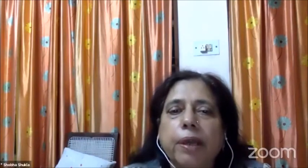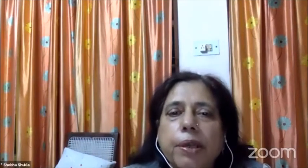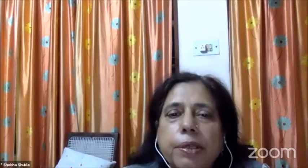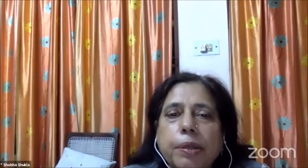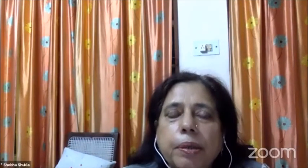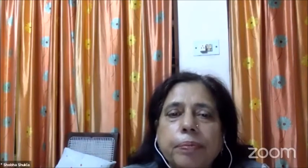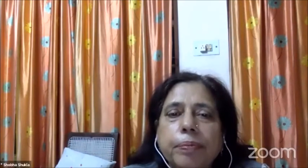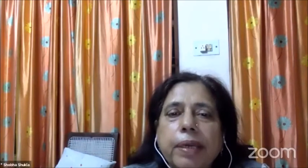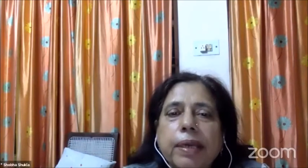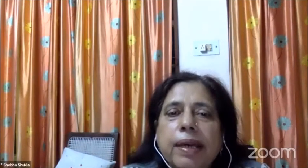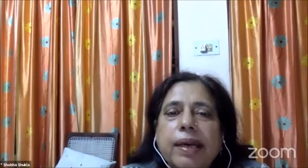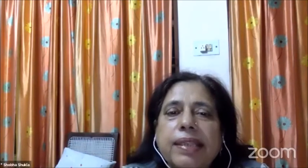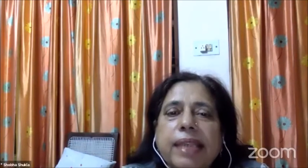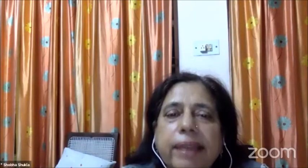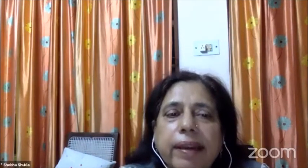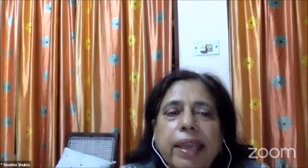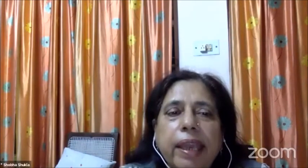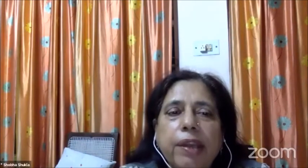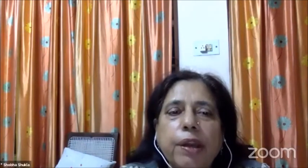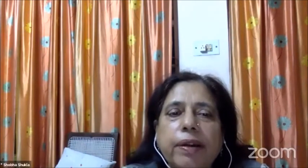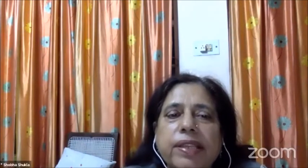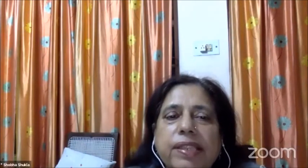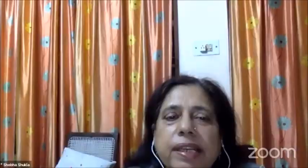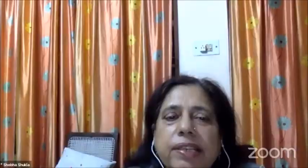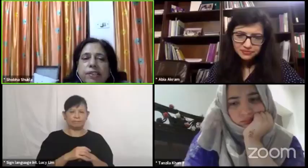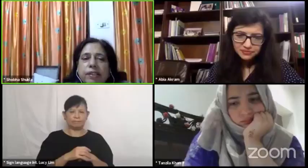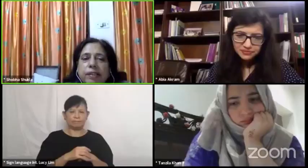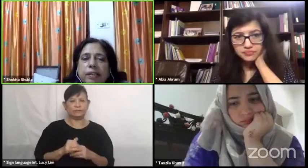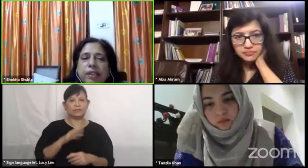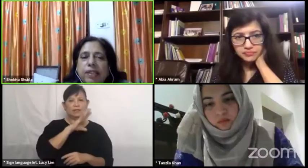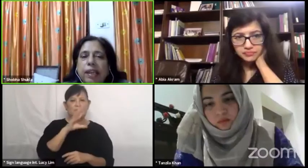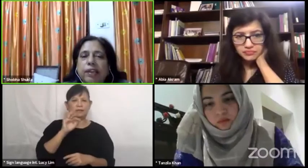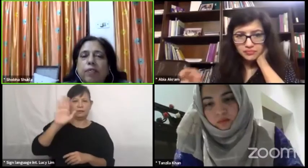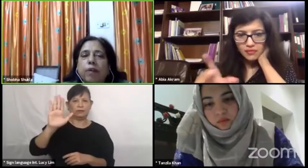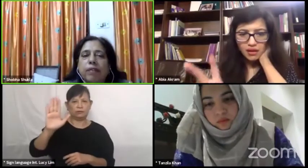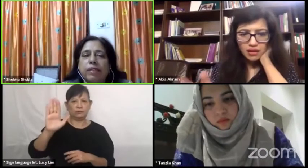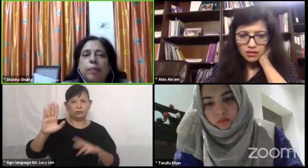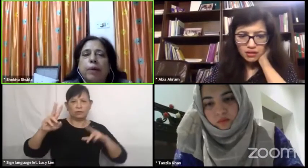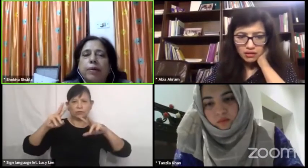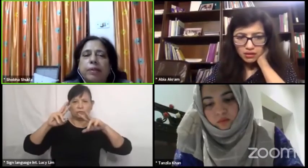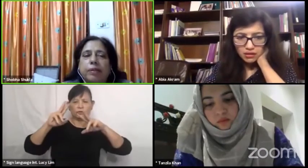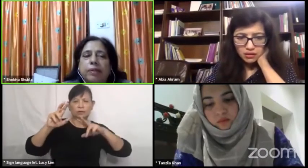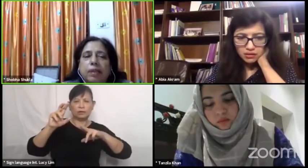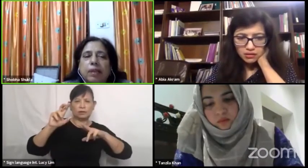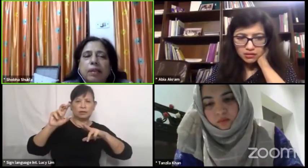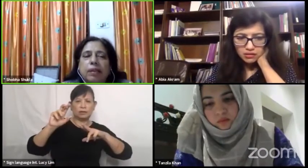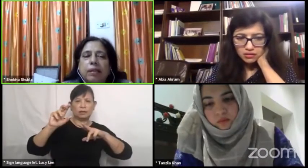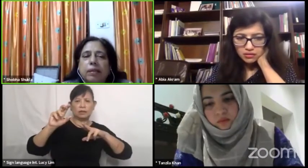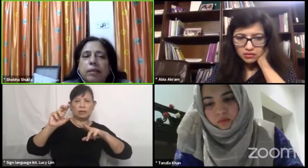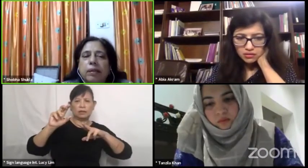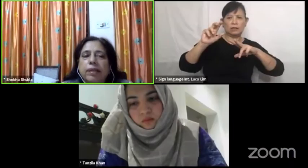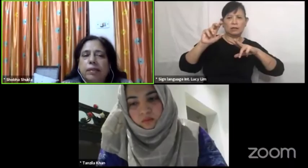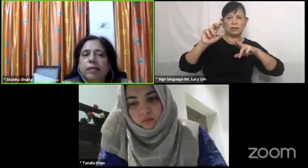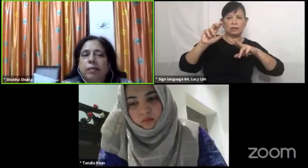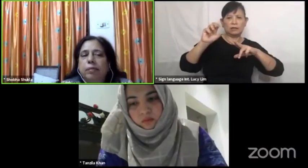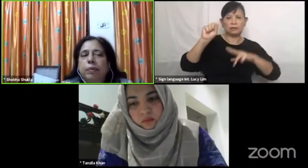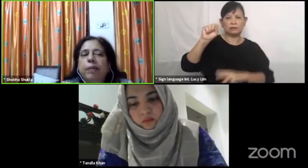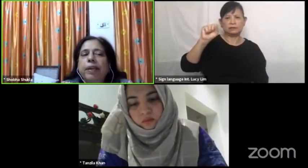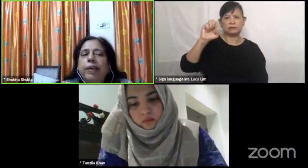it. So Setareki, in your research, it involves about